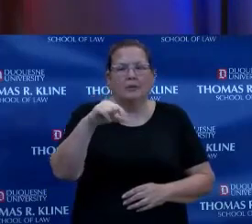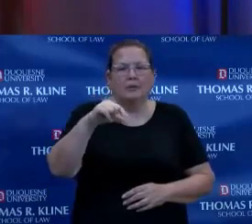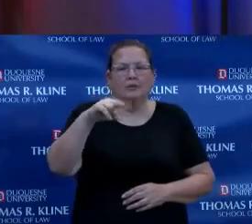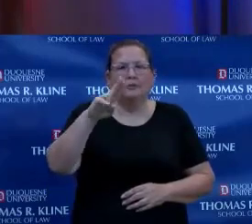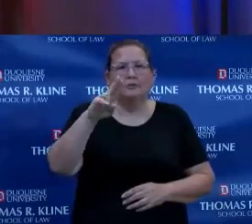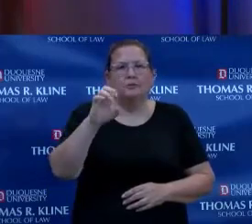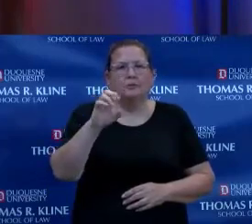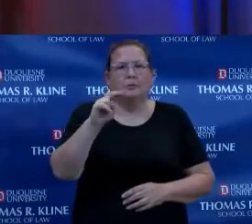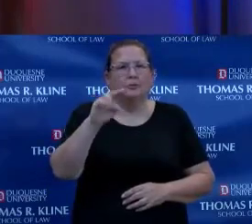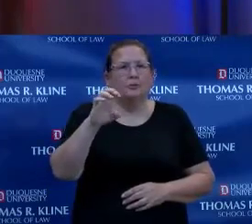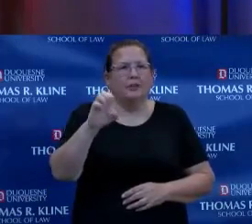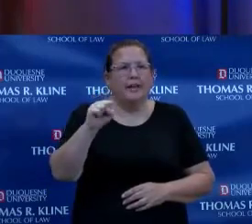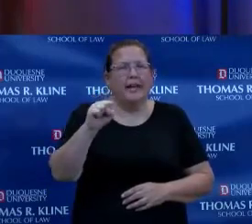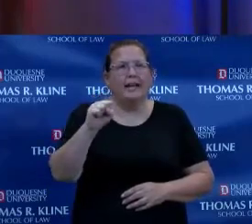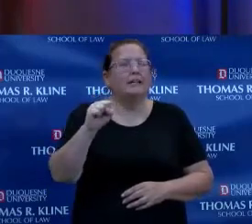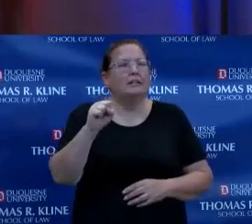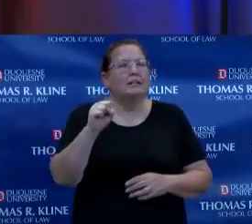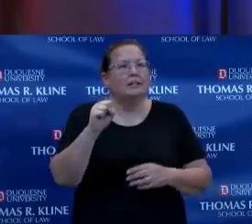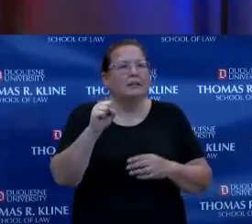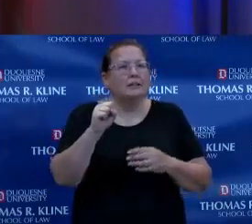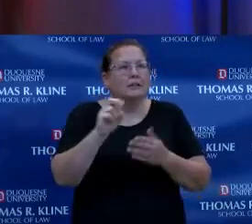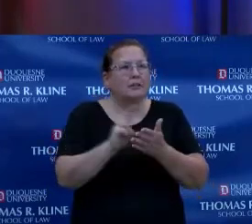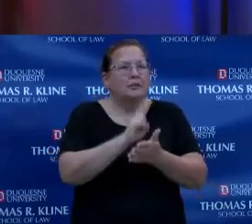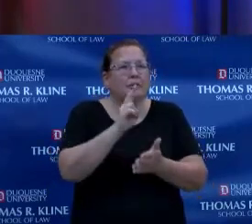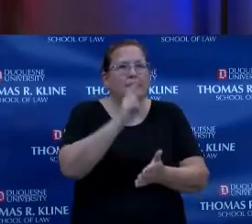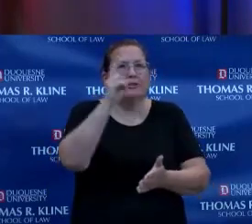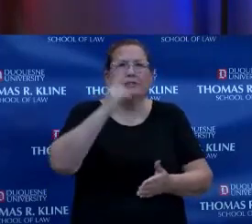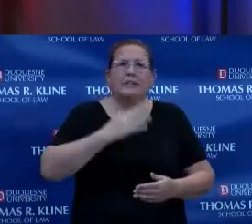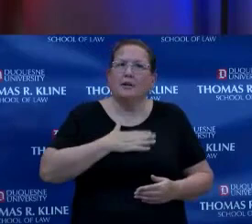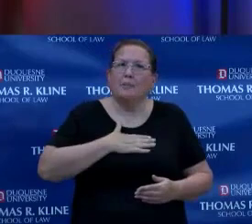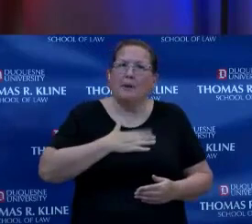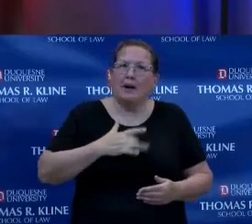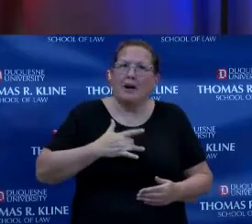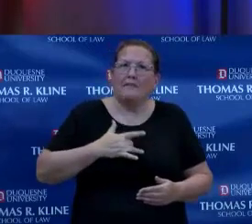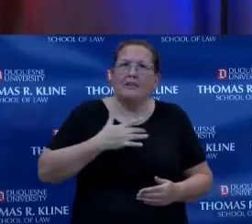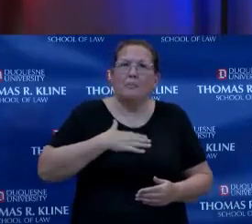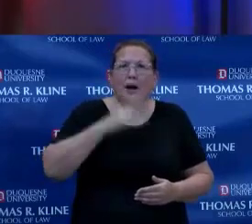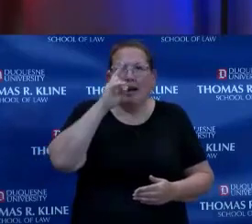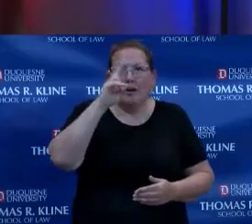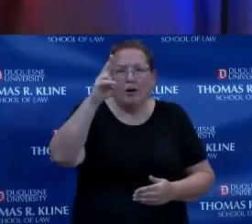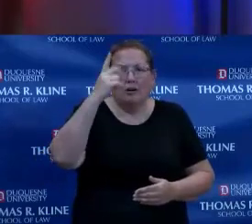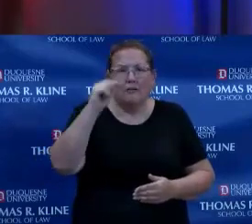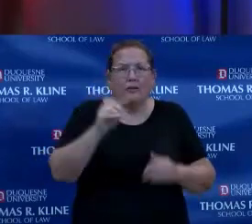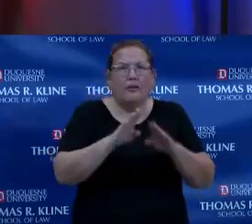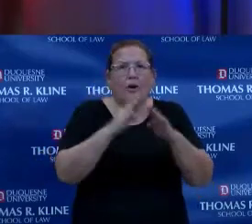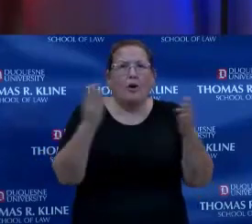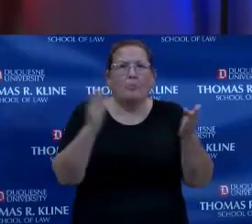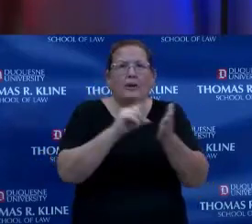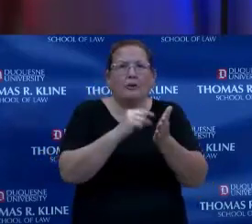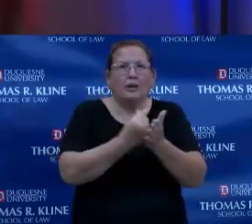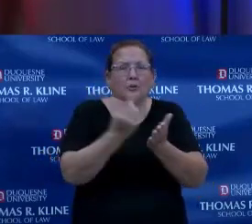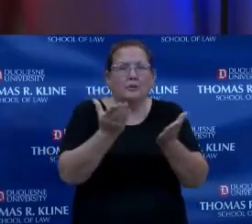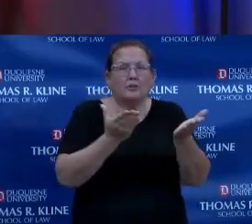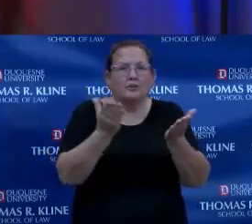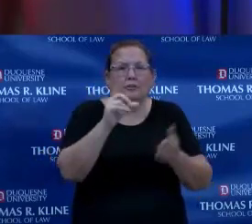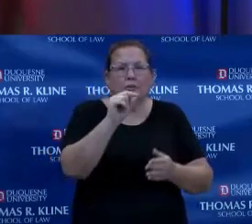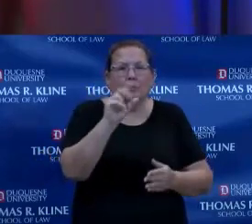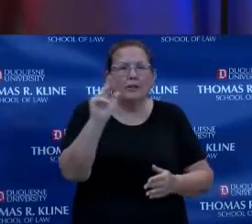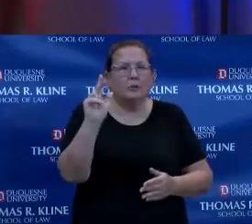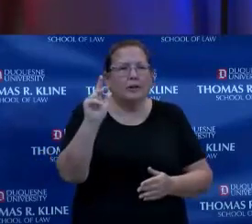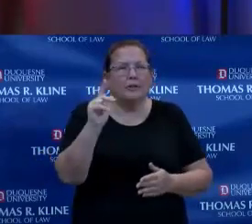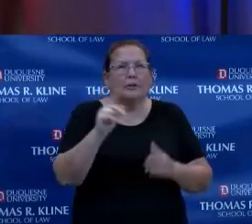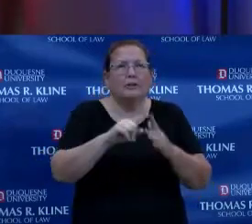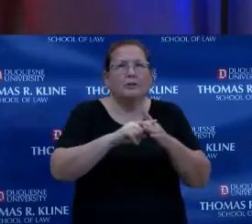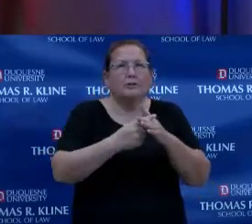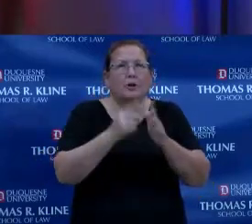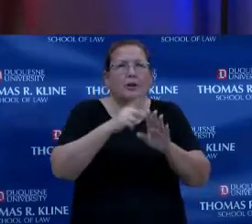my honor to open the commencement exercises for the class of 2023. To open this morning's program,